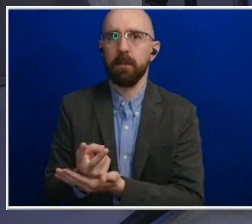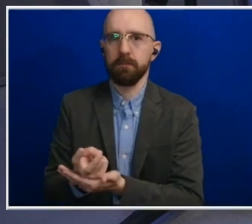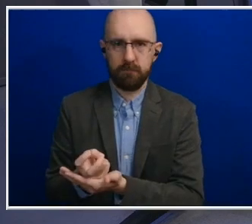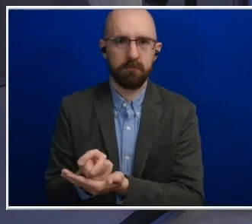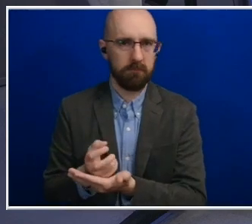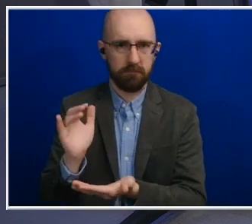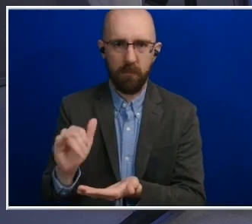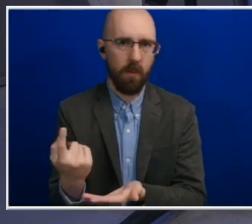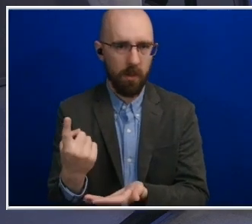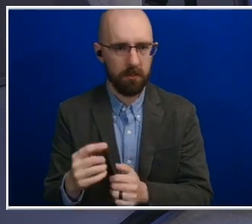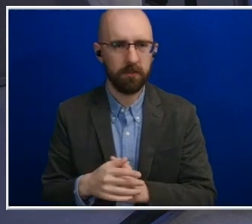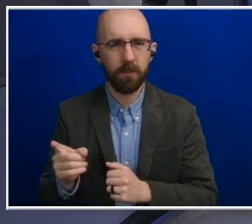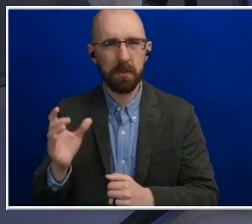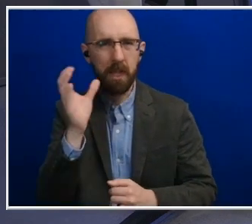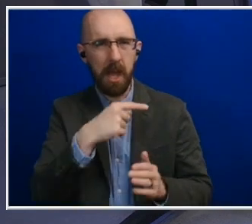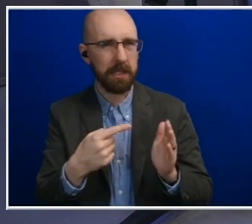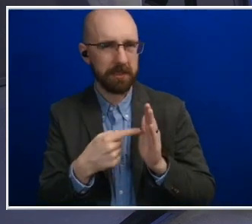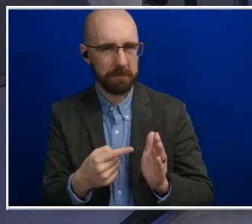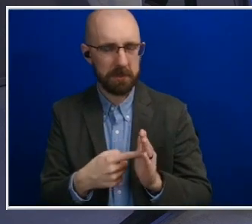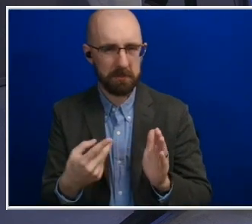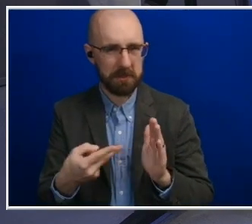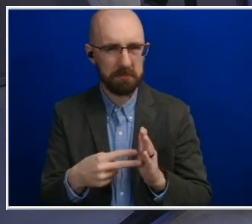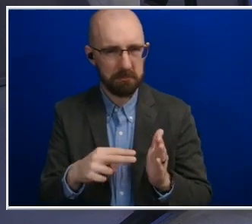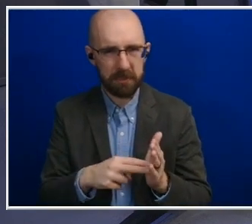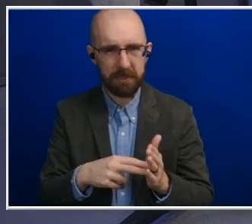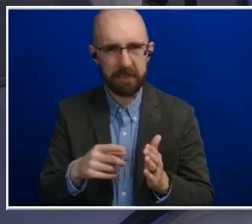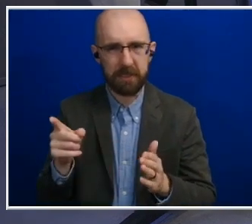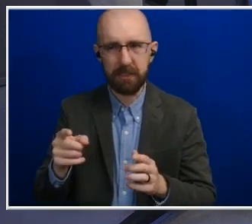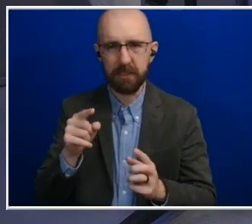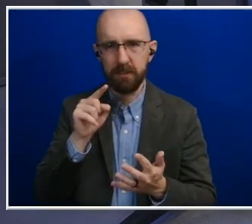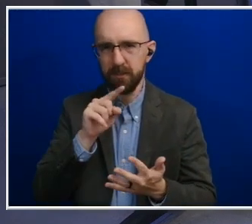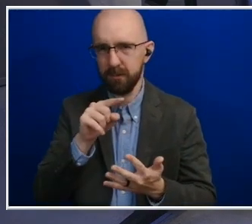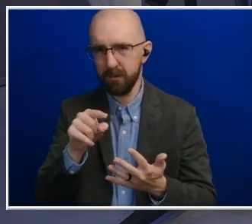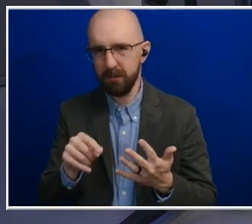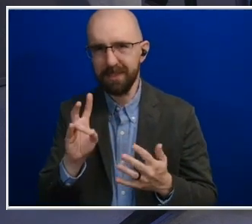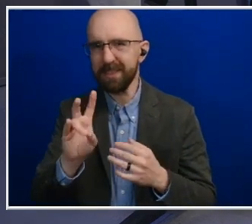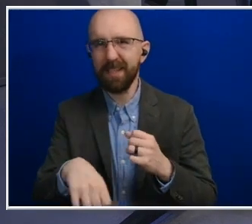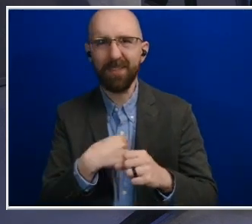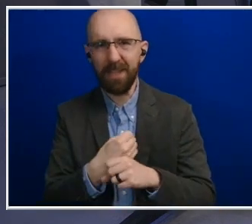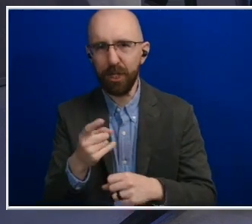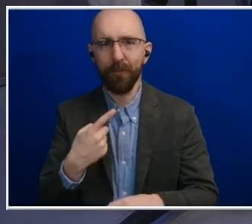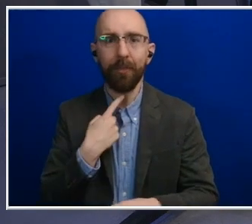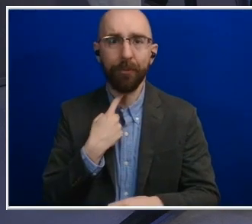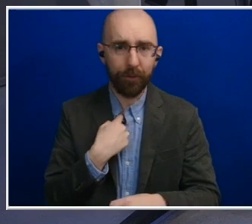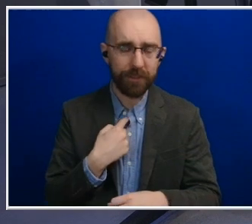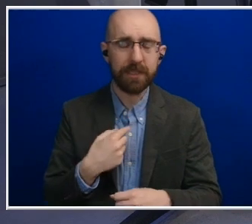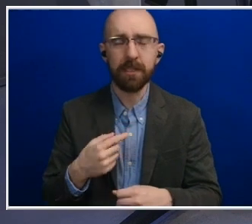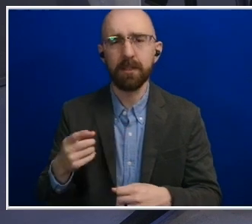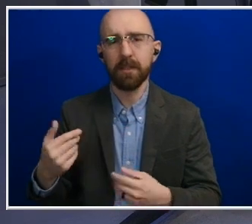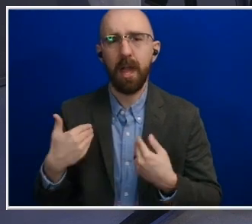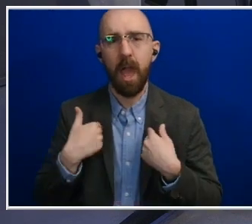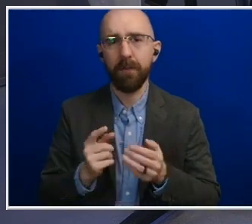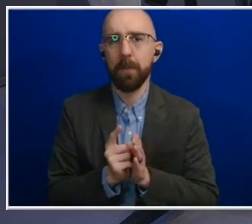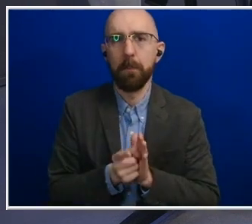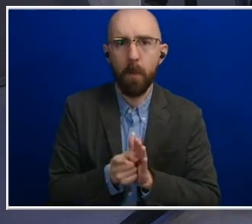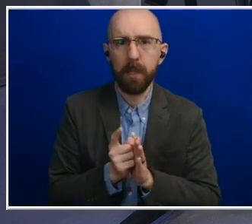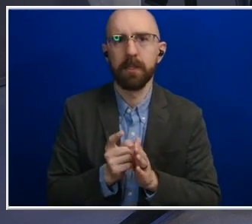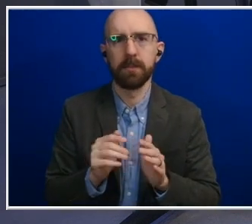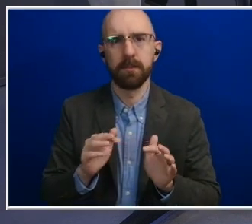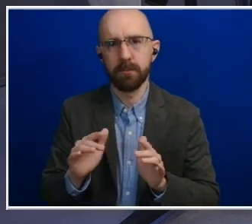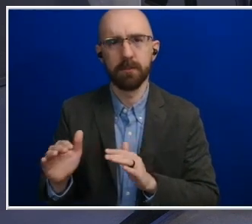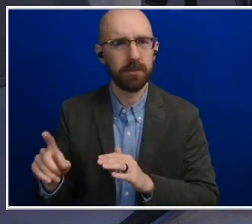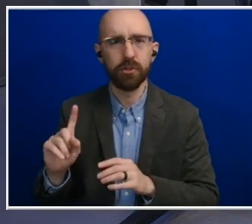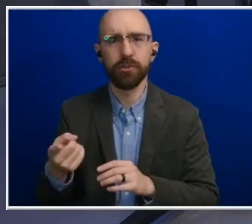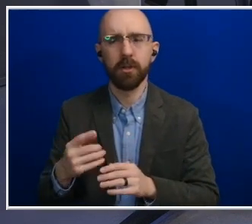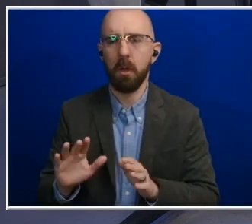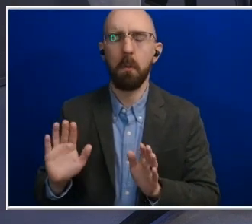been those symptoms that she was having Correct. over those 7 years, where Correct. she was thirsty and having those little moments, and she just kind of brushed off thinking that